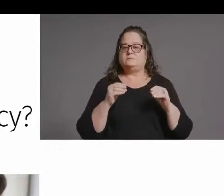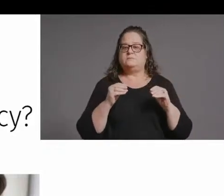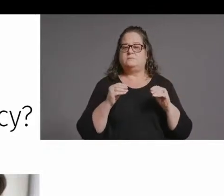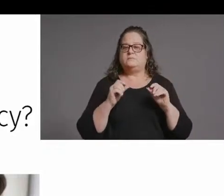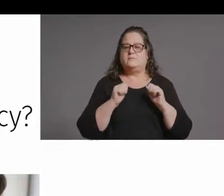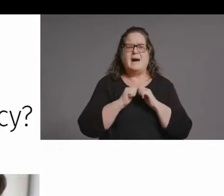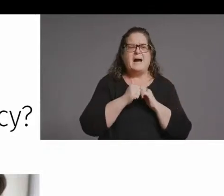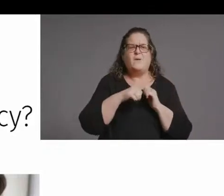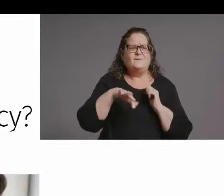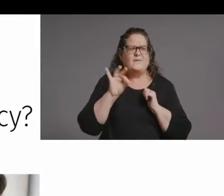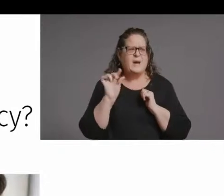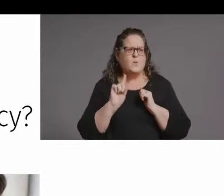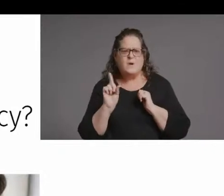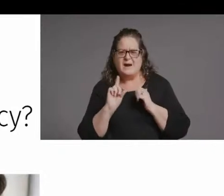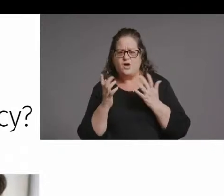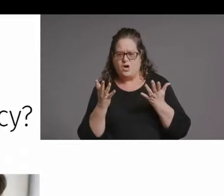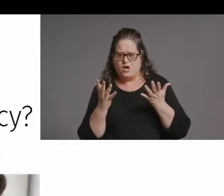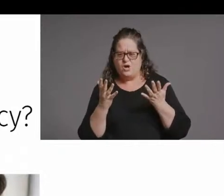to